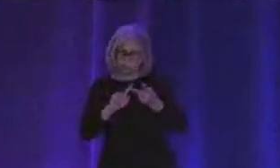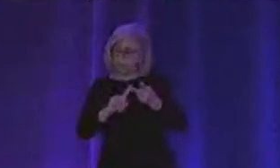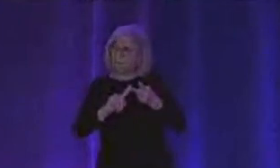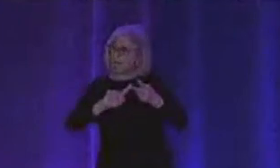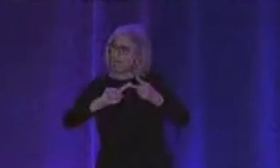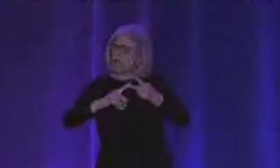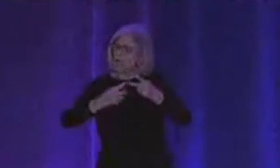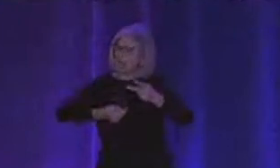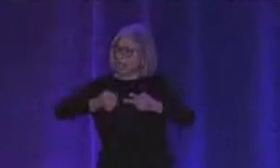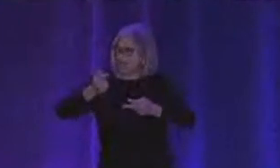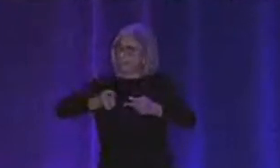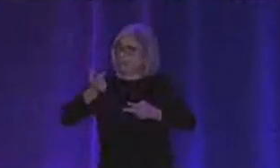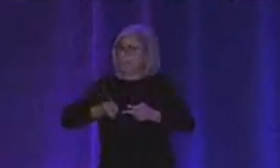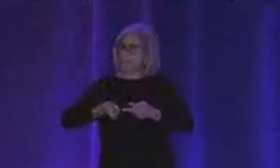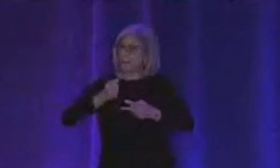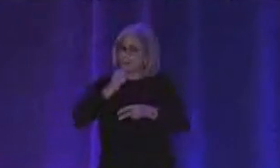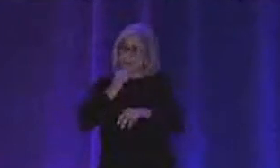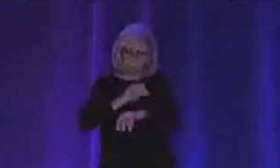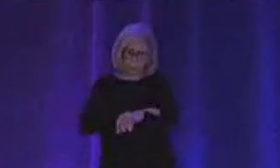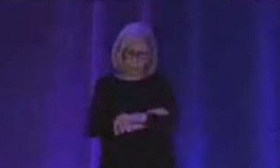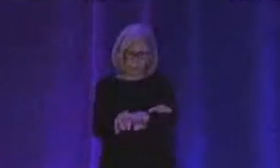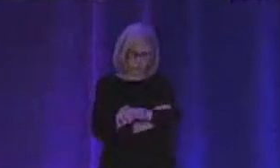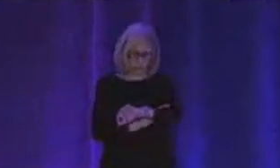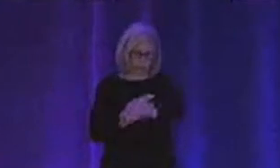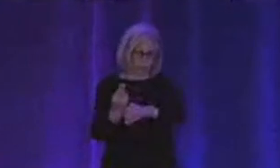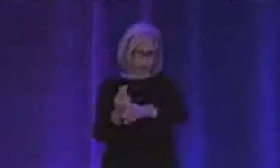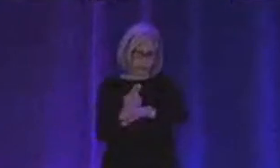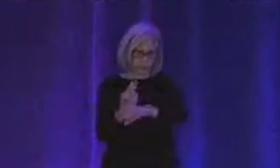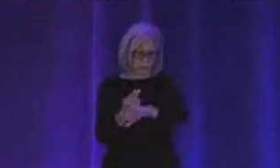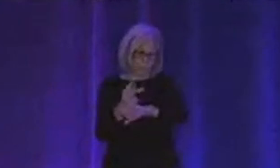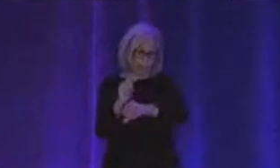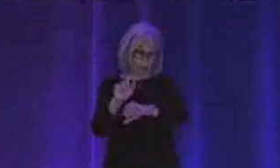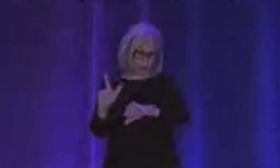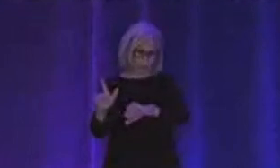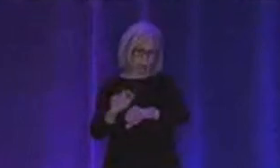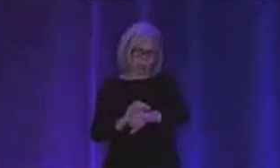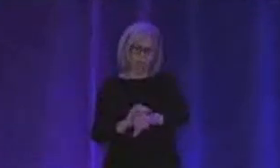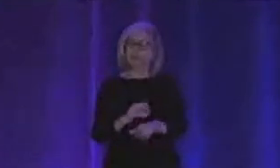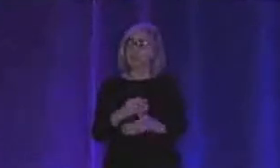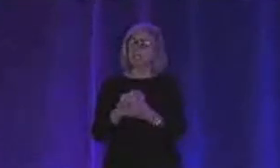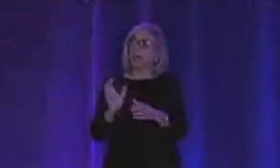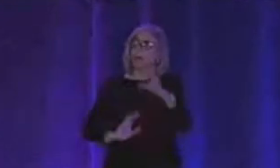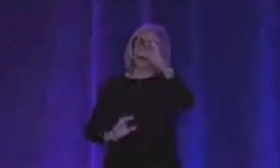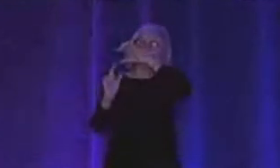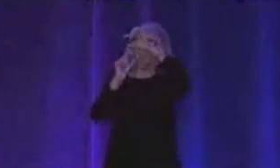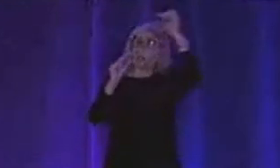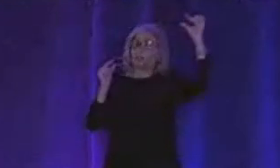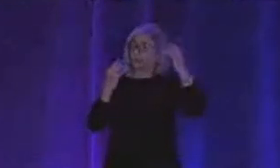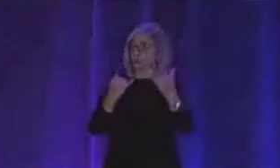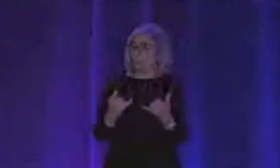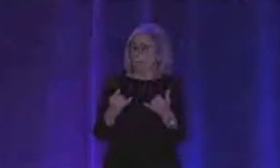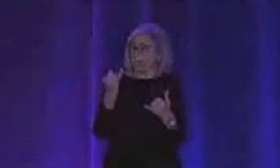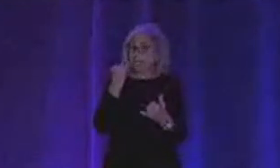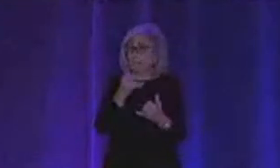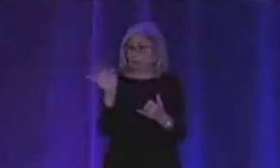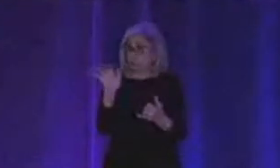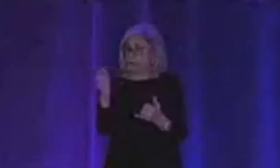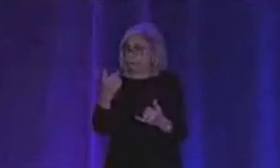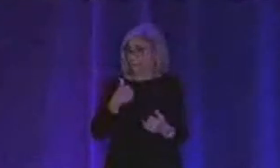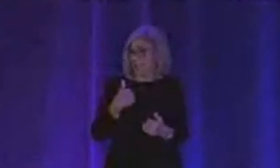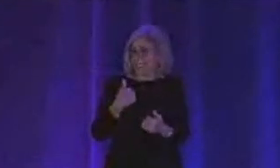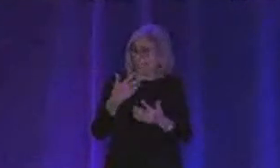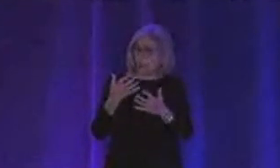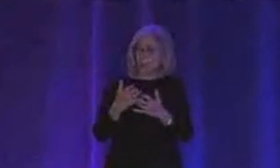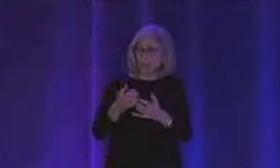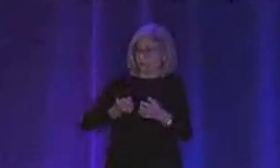can eliminate the use of passwords using tools that are available in our browsers today. So if you're like me and